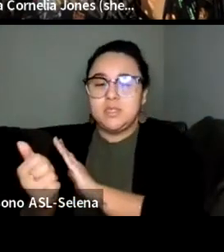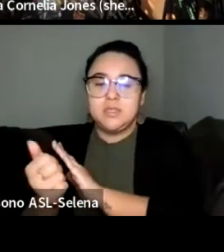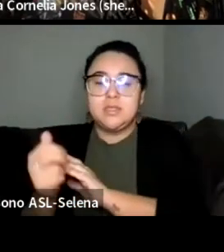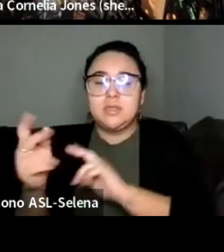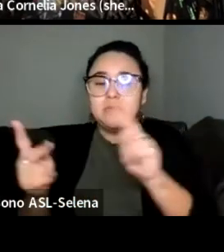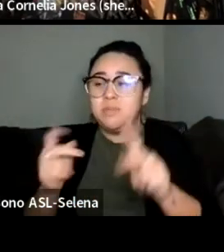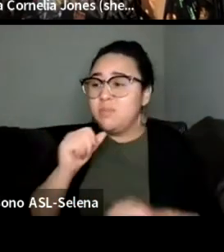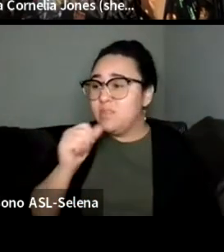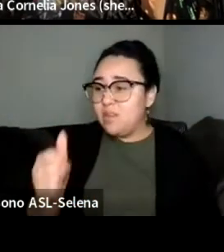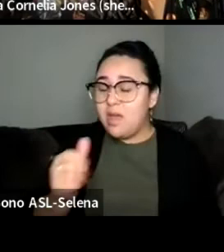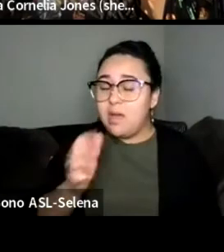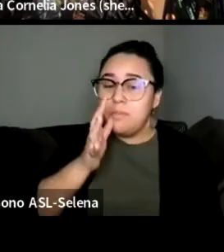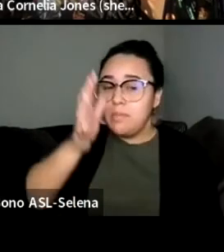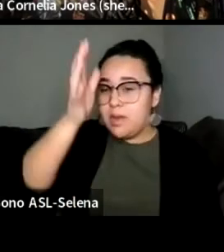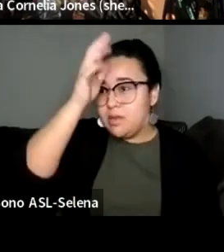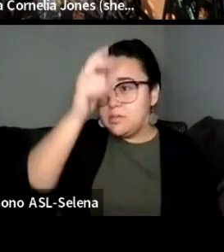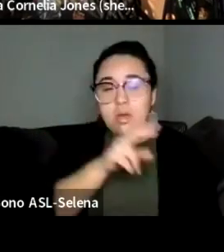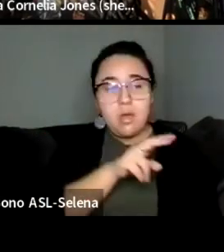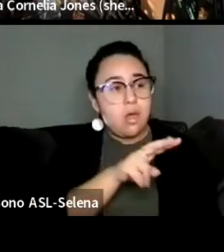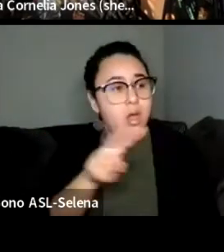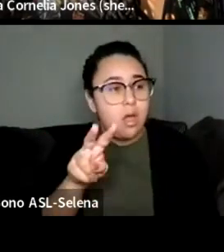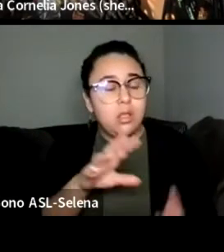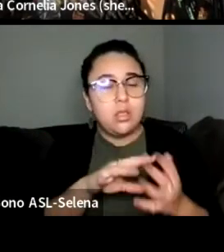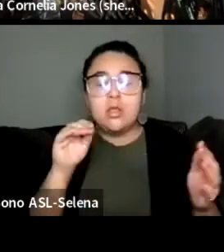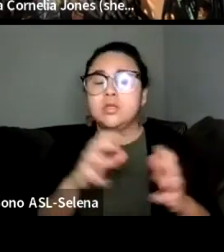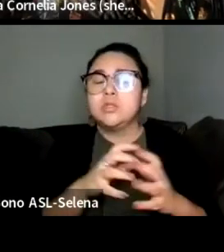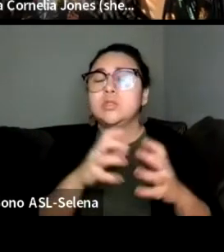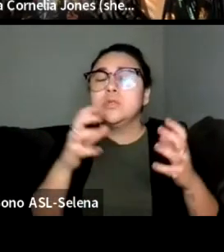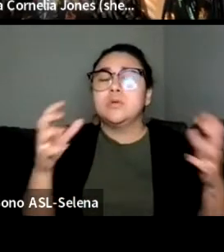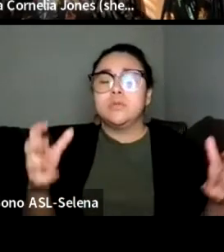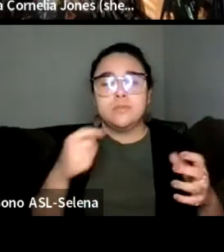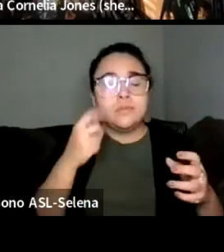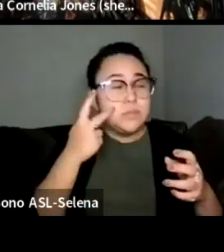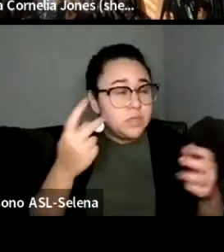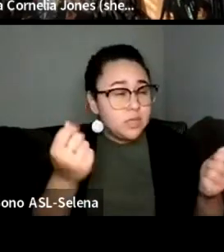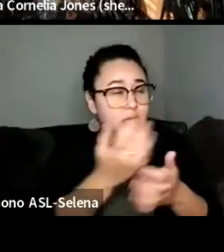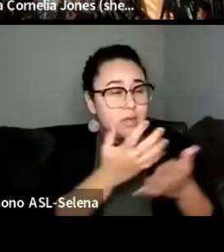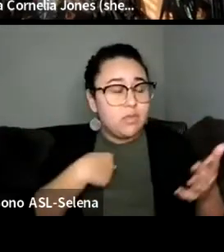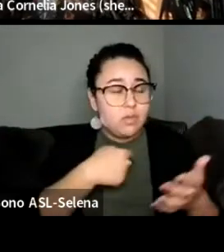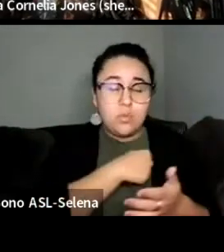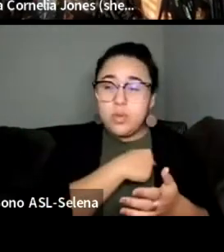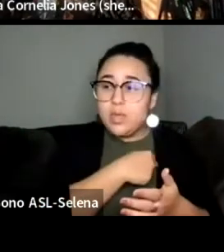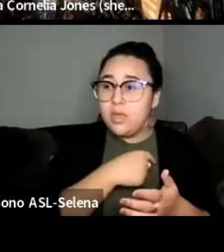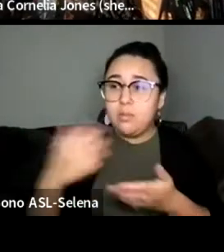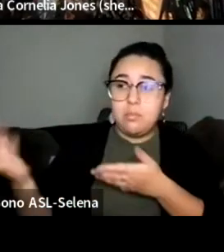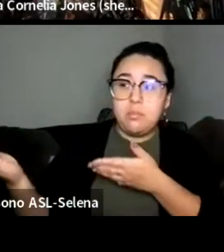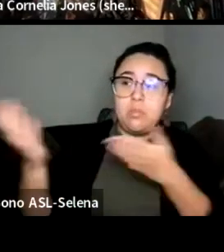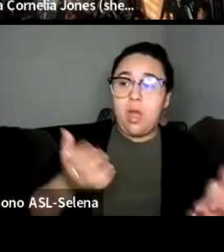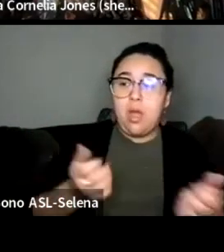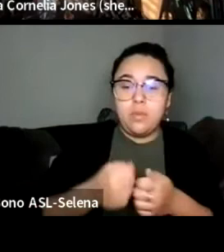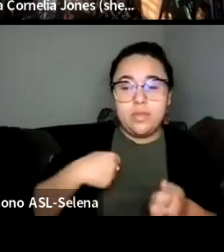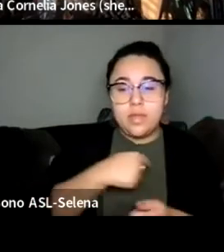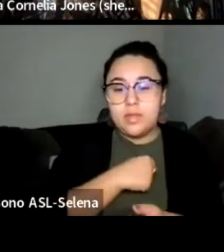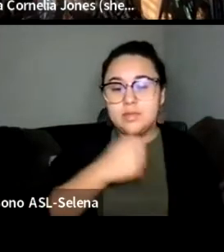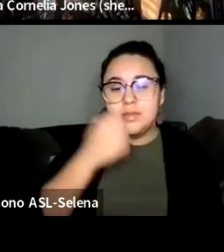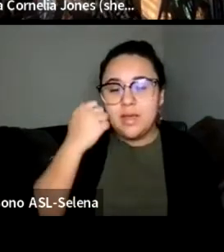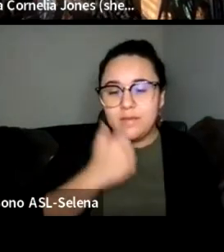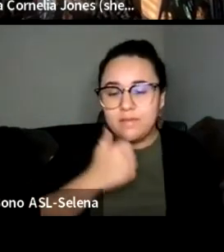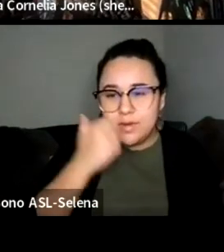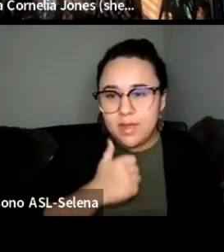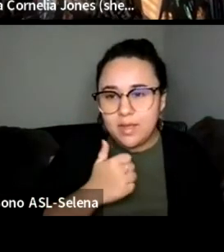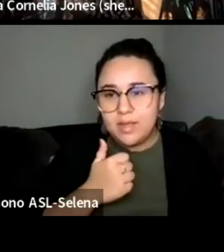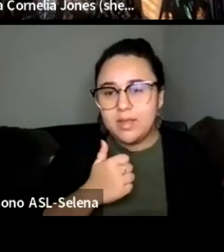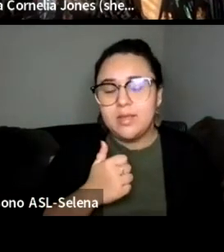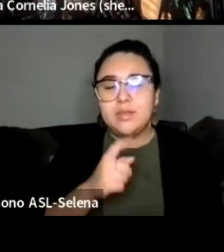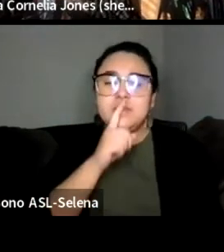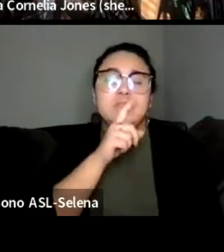parents, grew a lot and learned a lot, seeing everything we were carrying into the room with us every day, literally our